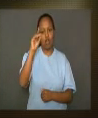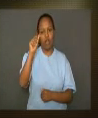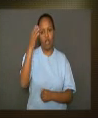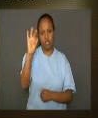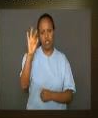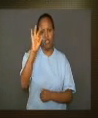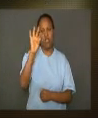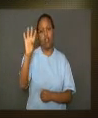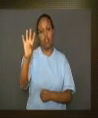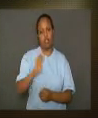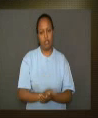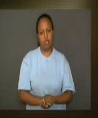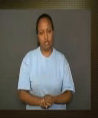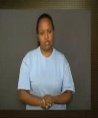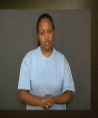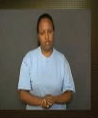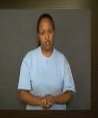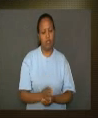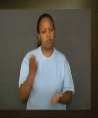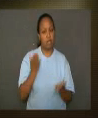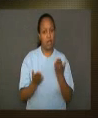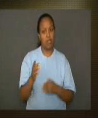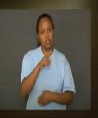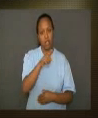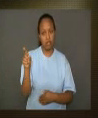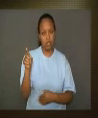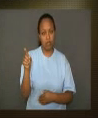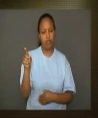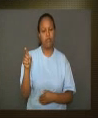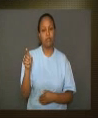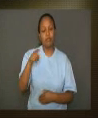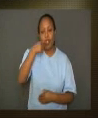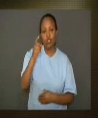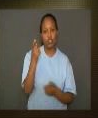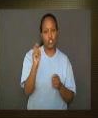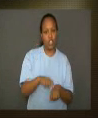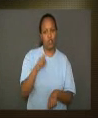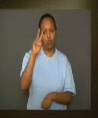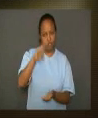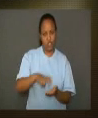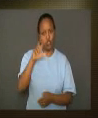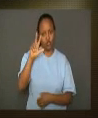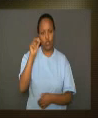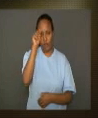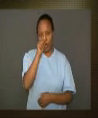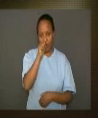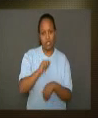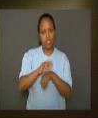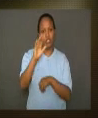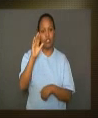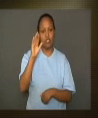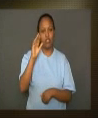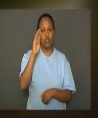1994. You may have also said that in 2003, Ethiopia sent troops